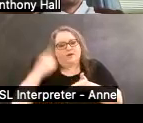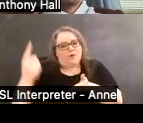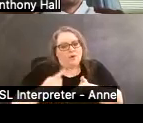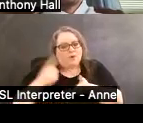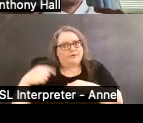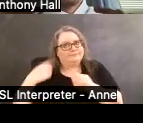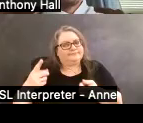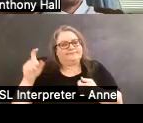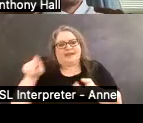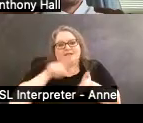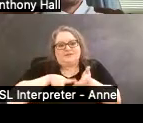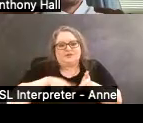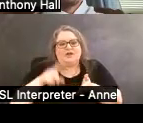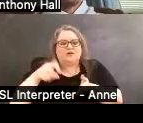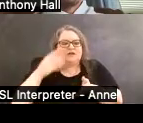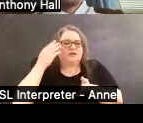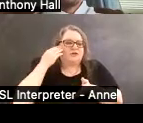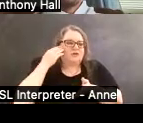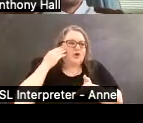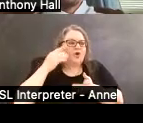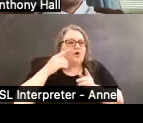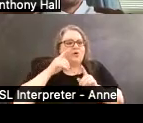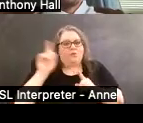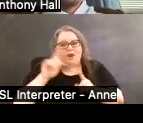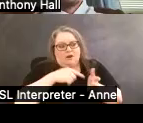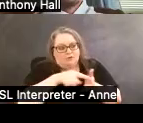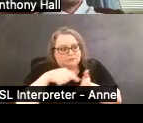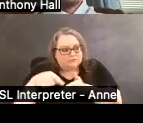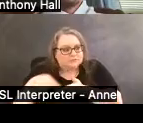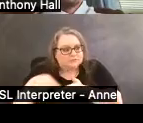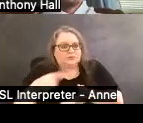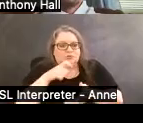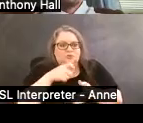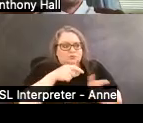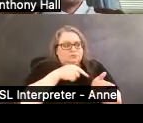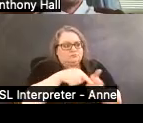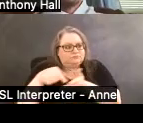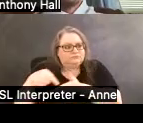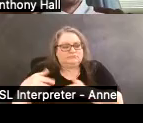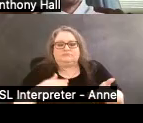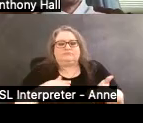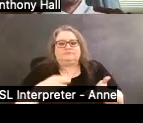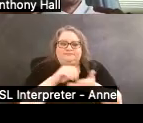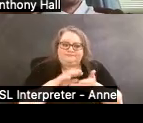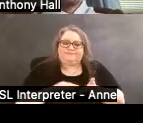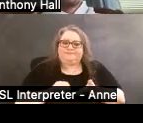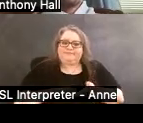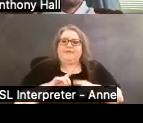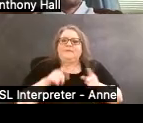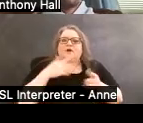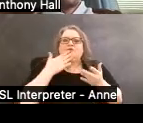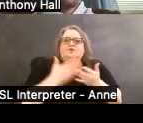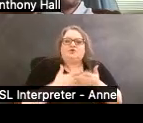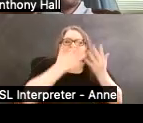We had to know what was coming out, where it was going, things like that. But yeah, we got into a good groove with it,